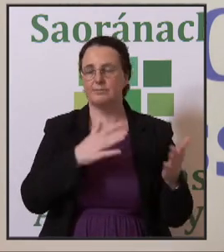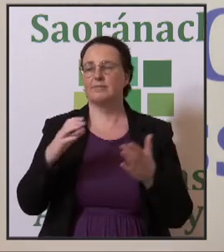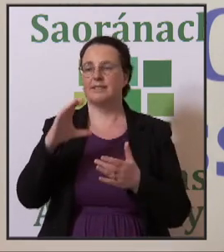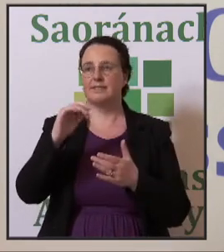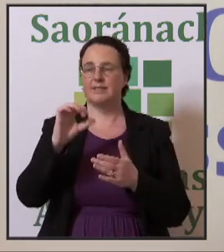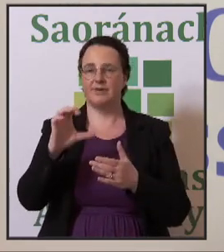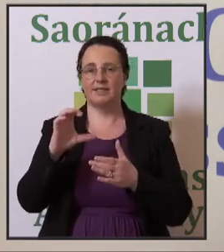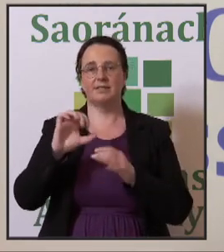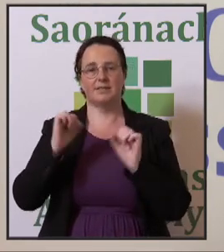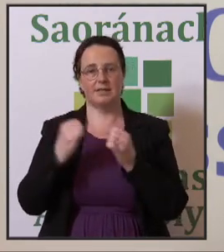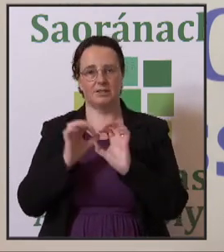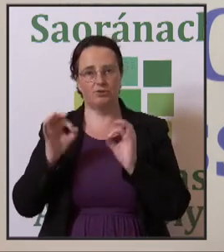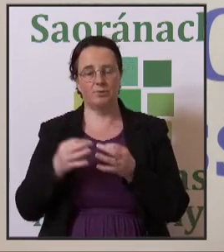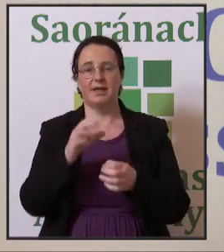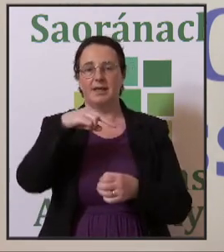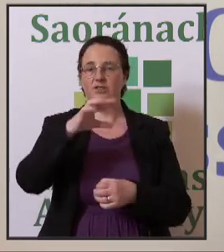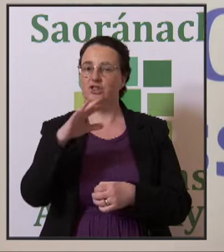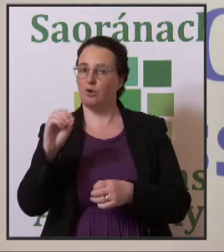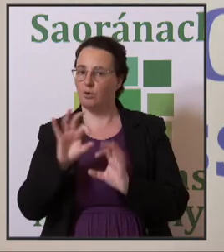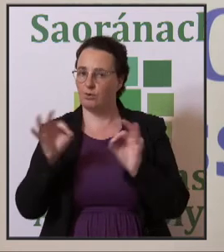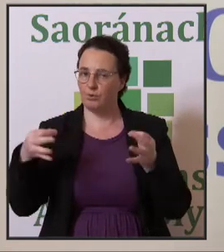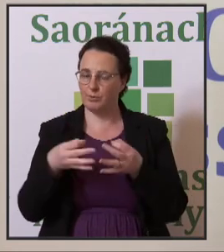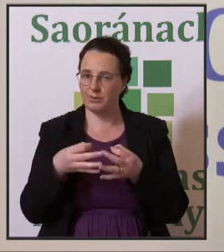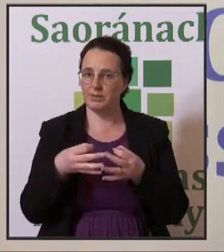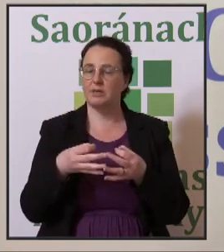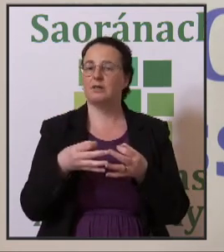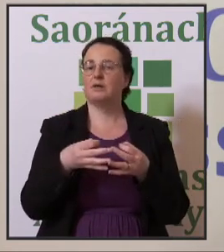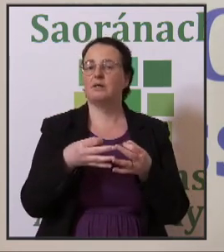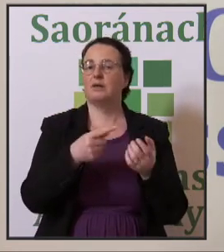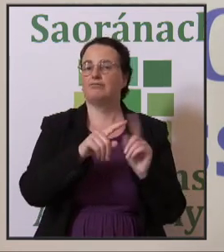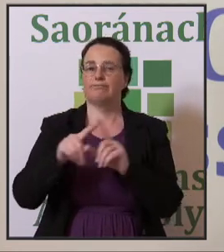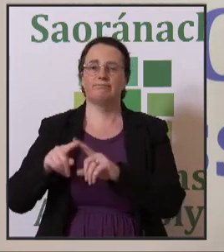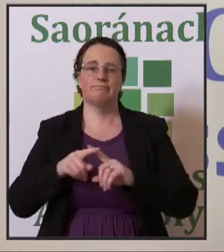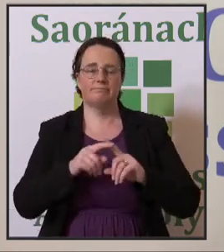society groups, non-governmental organisations, service providers in the city and county.